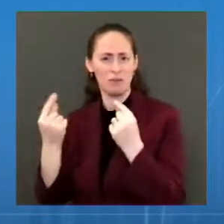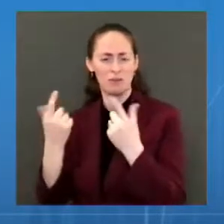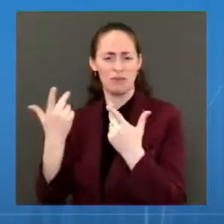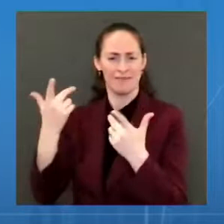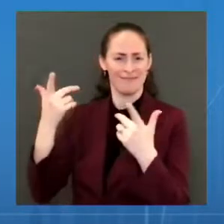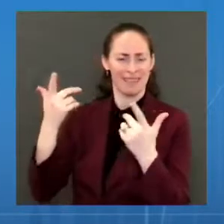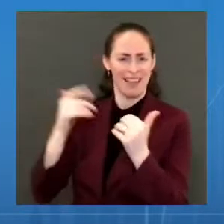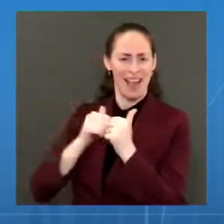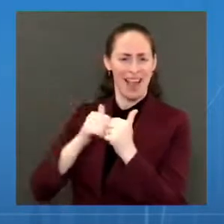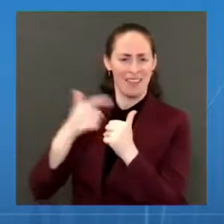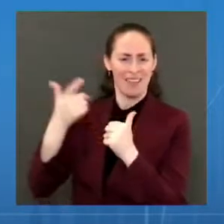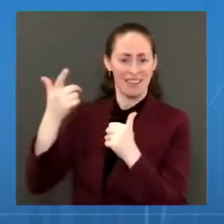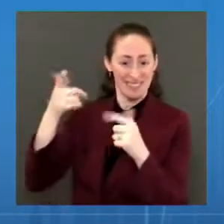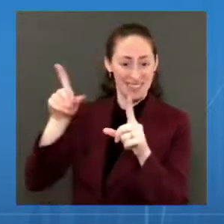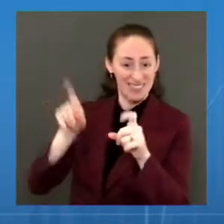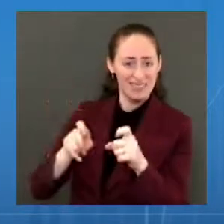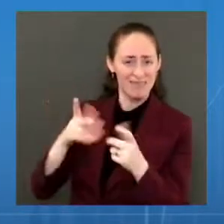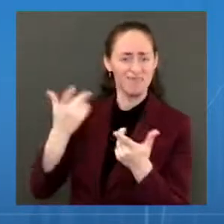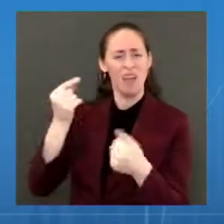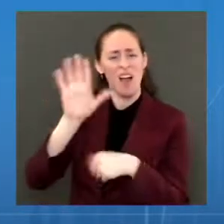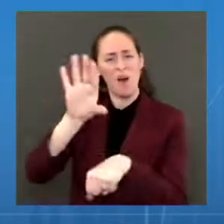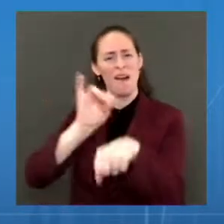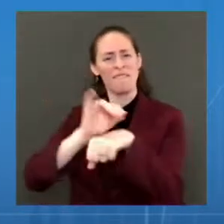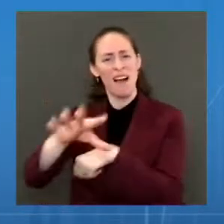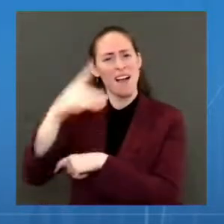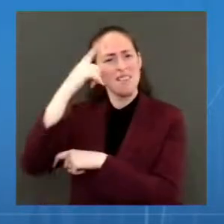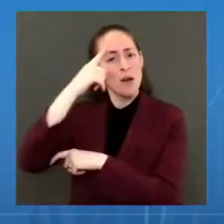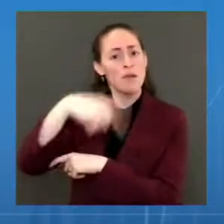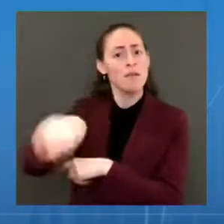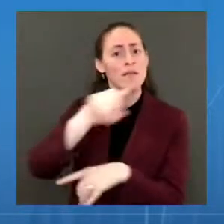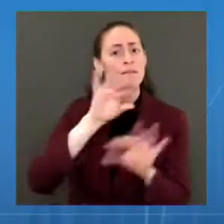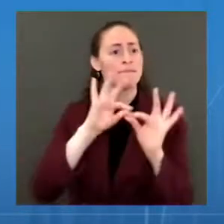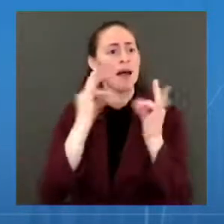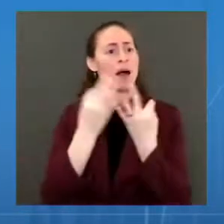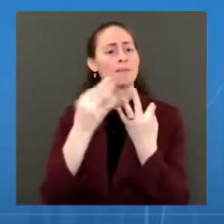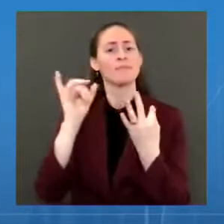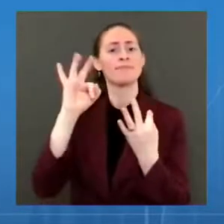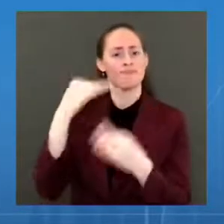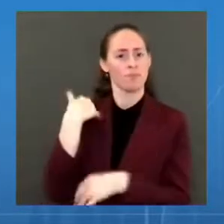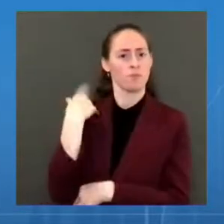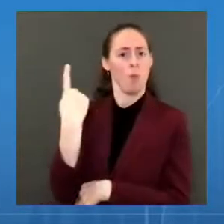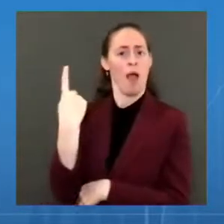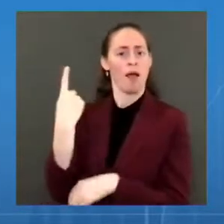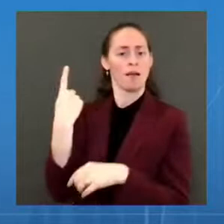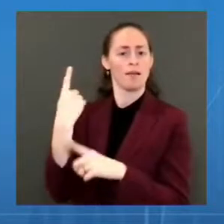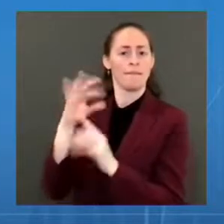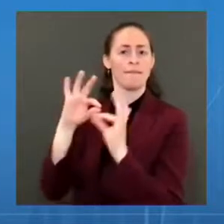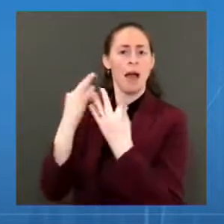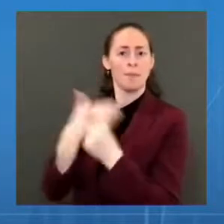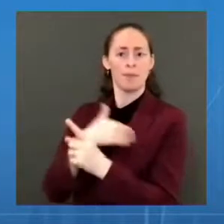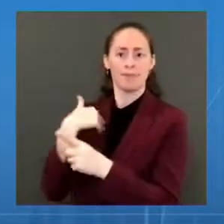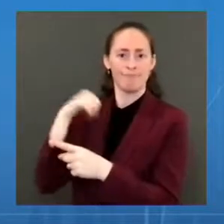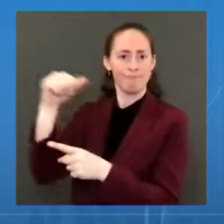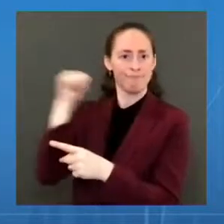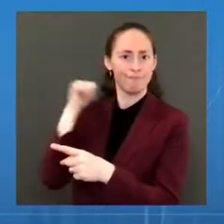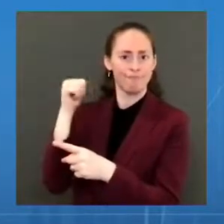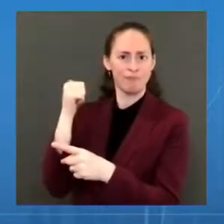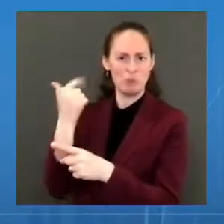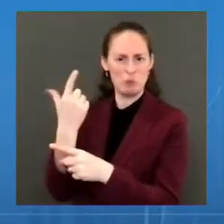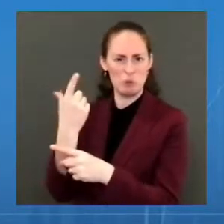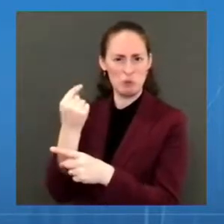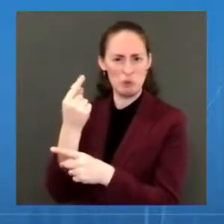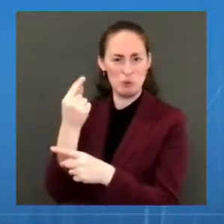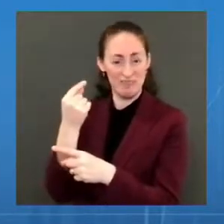families where maybe one person doesn't want to get vaccinated and they're trying to figure out whether or not it's safe to